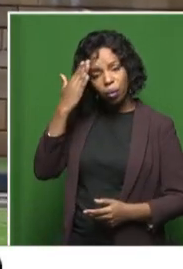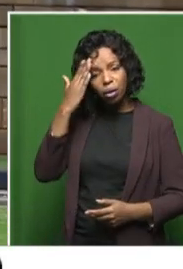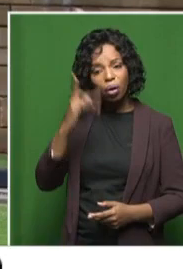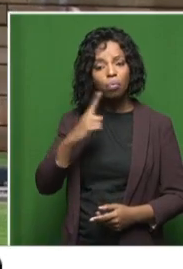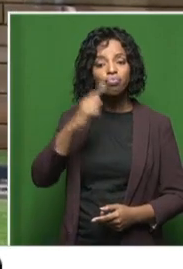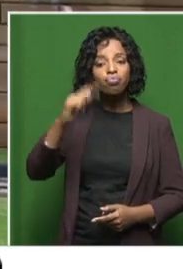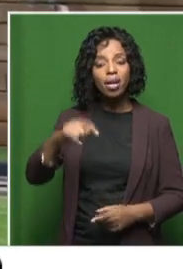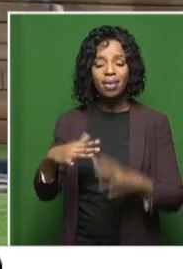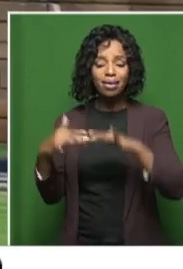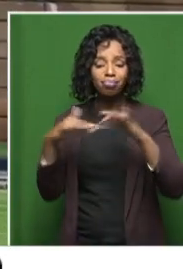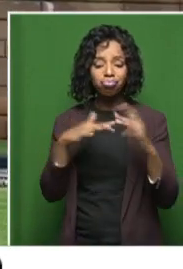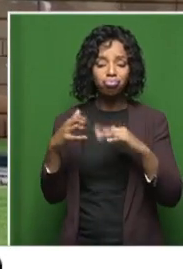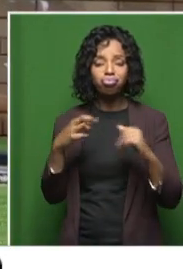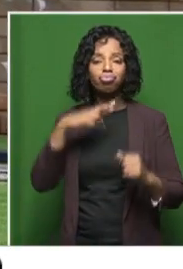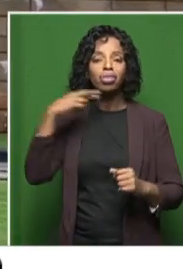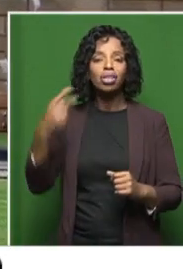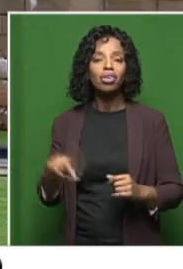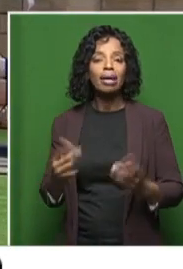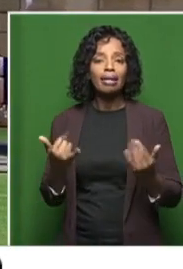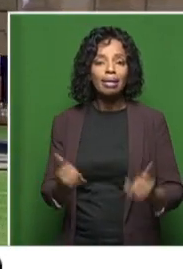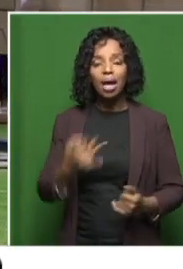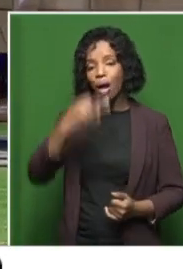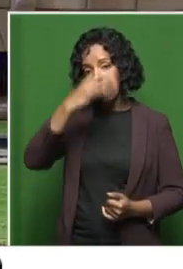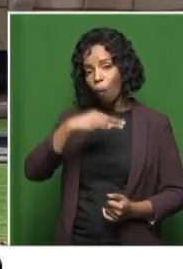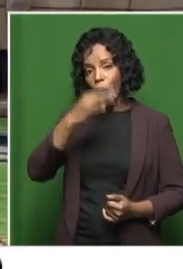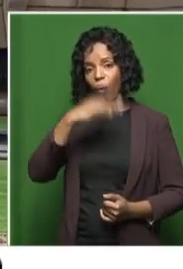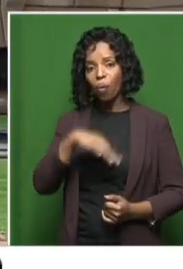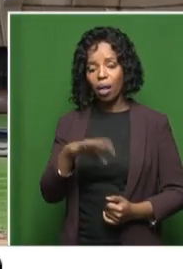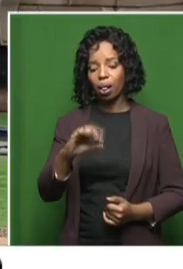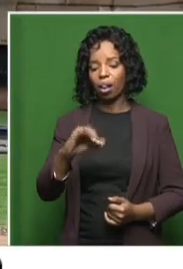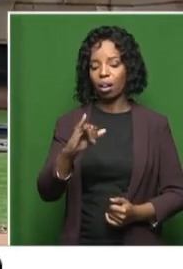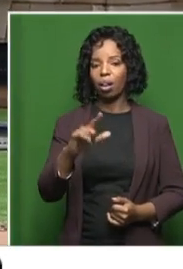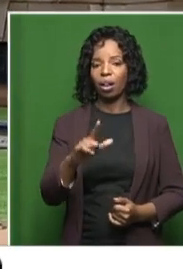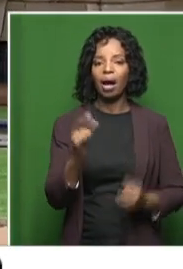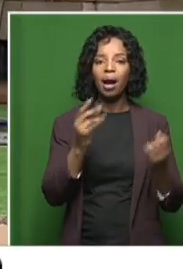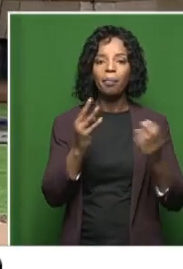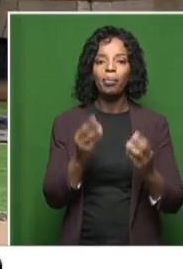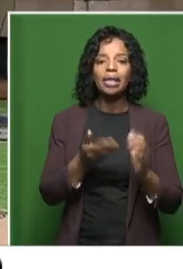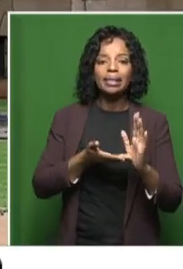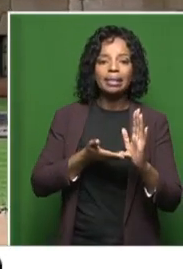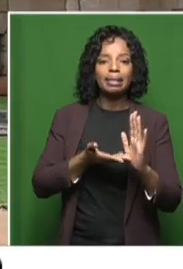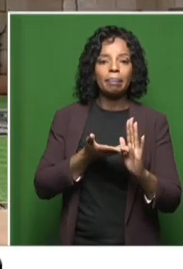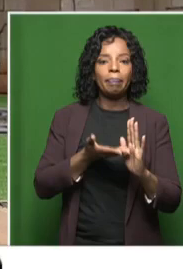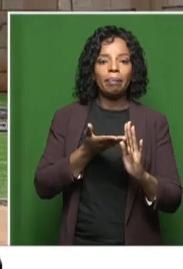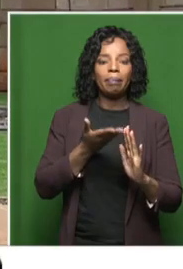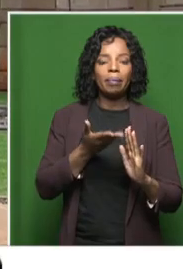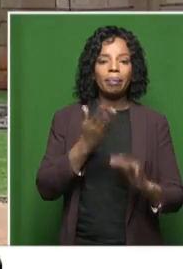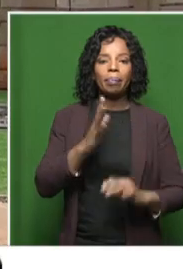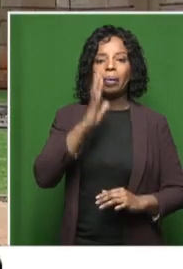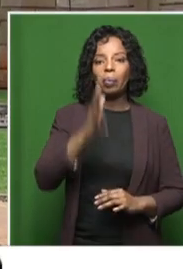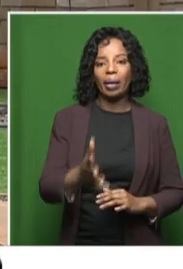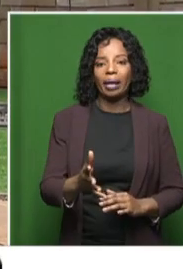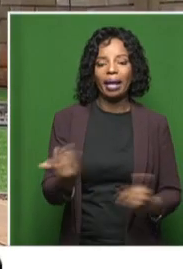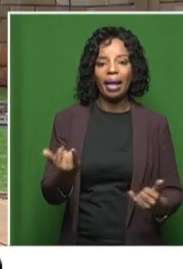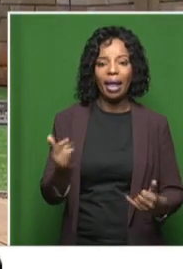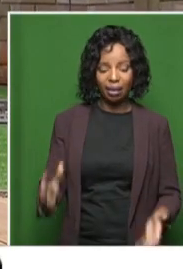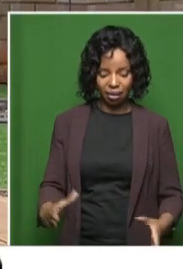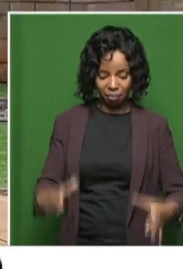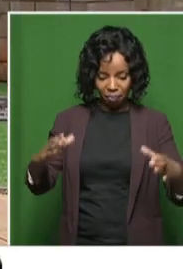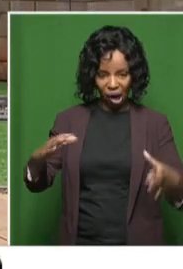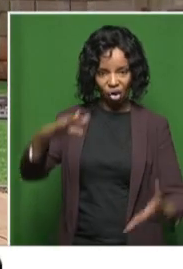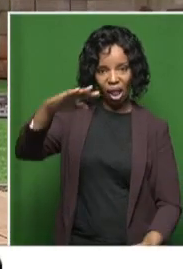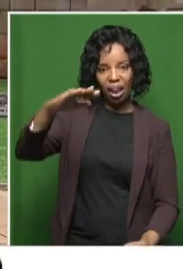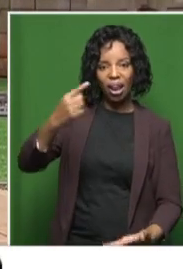really skyrocketing. So it's indeed going to be very key issues as Pretoria really eyes the barrel of oil, from West Africa.